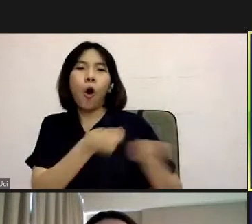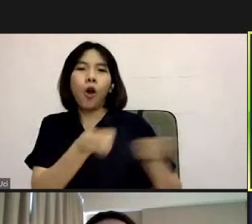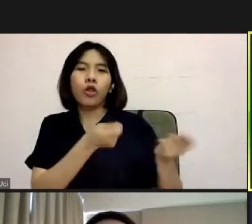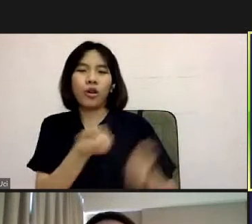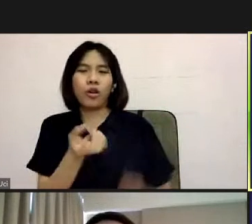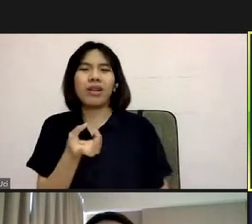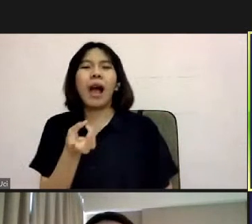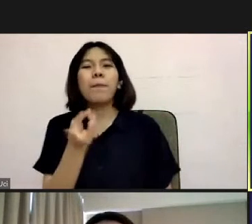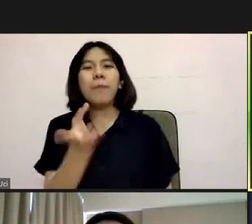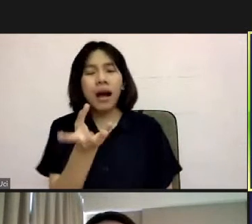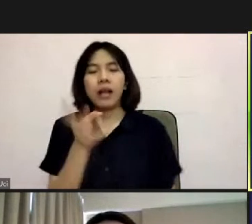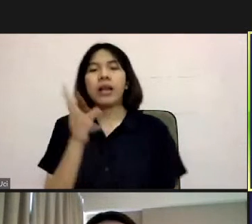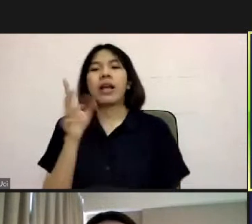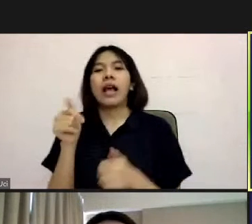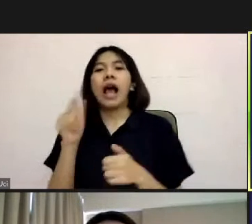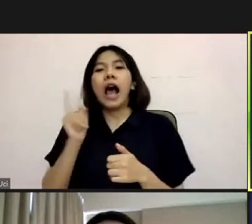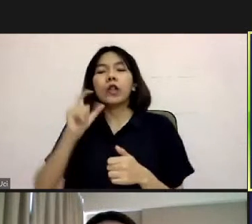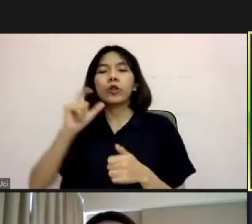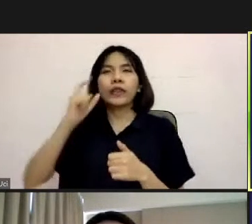hacked or